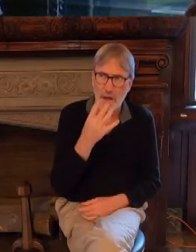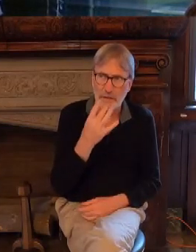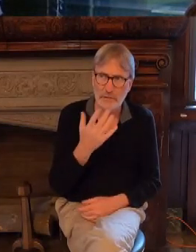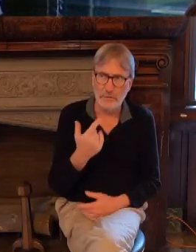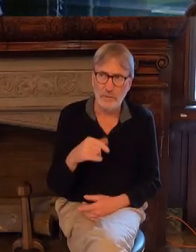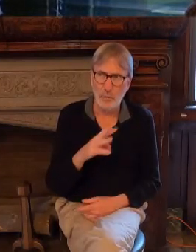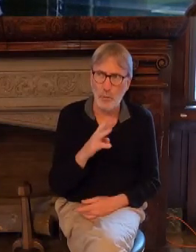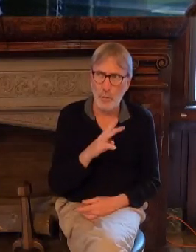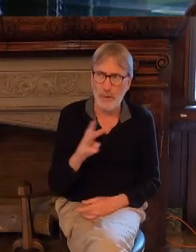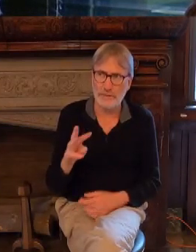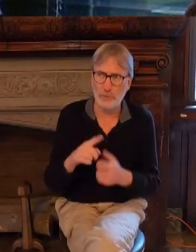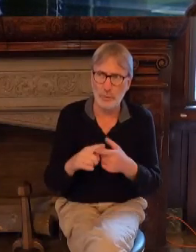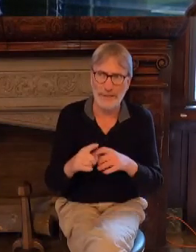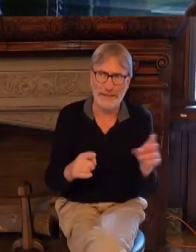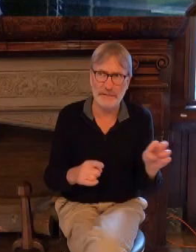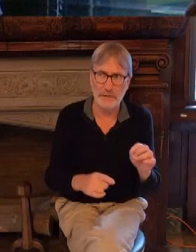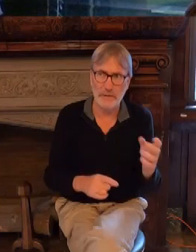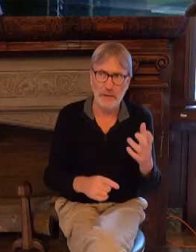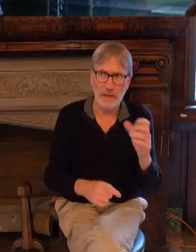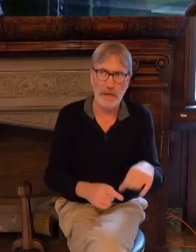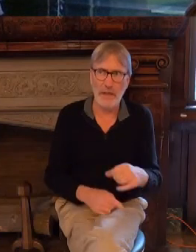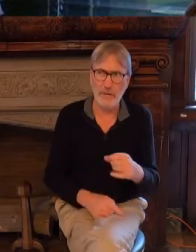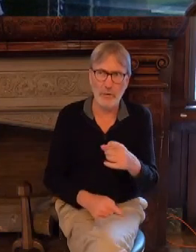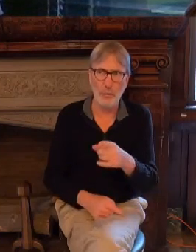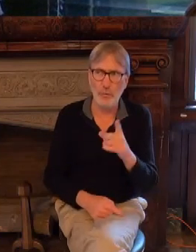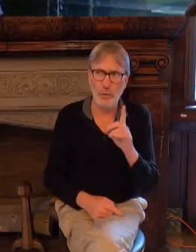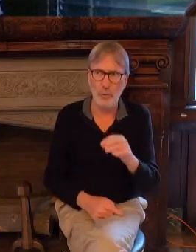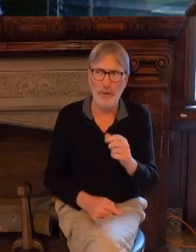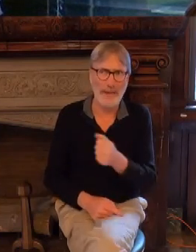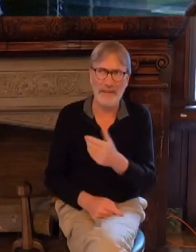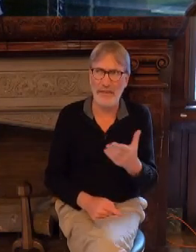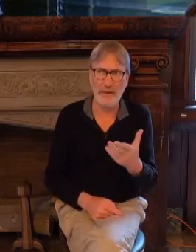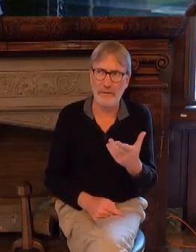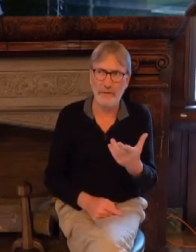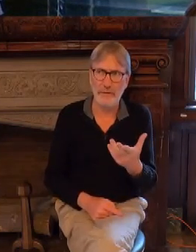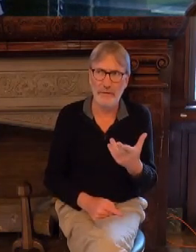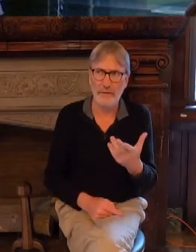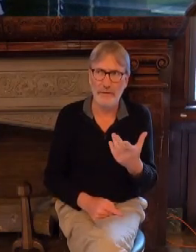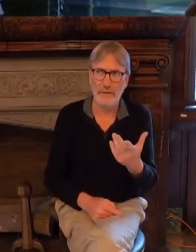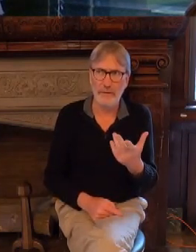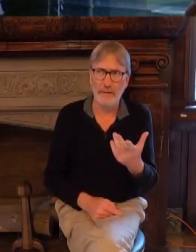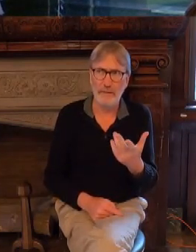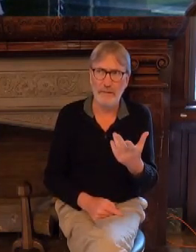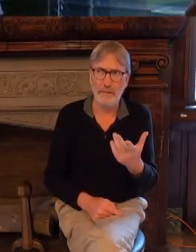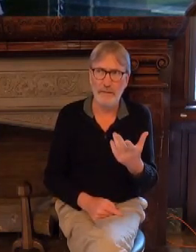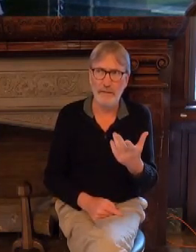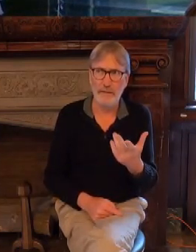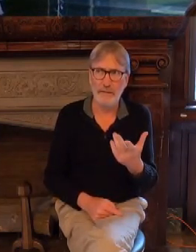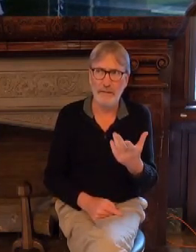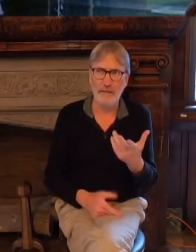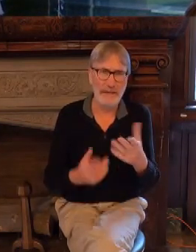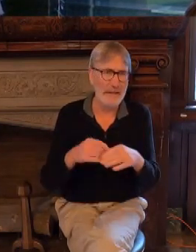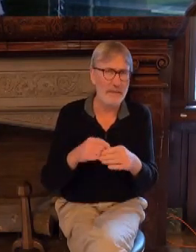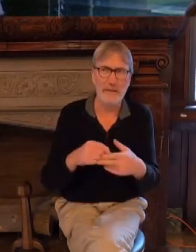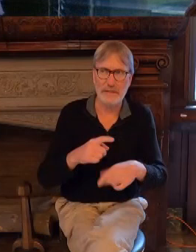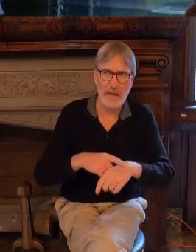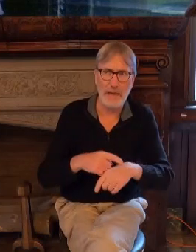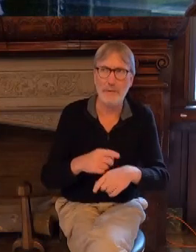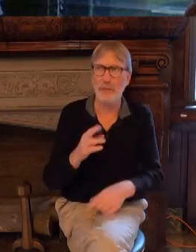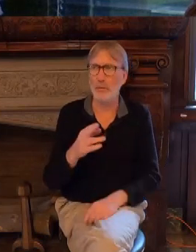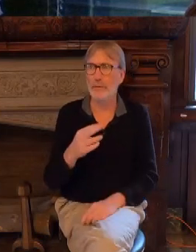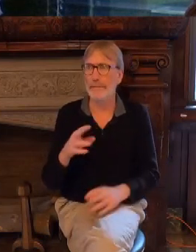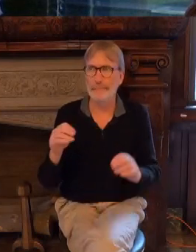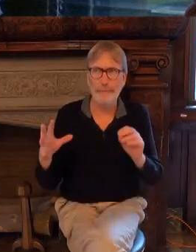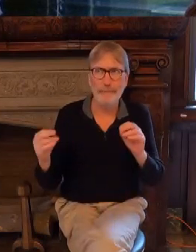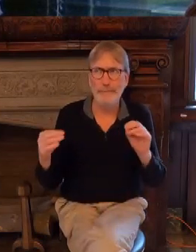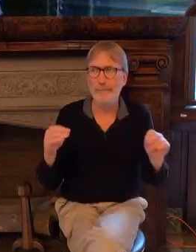to east traffic. Is there anything that you know about in the timing, either in the duration or this